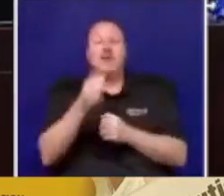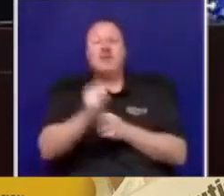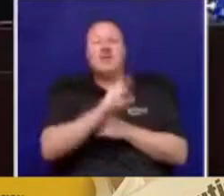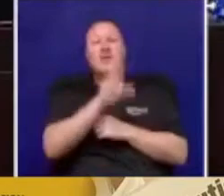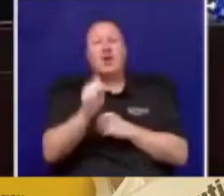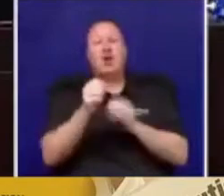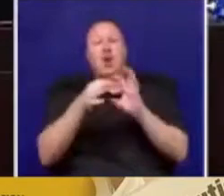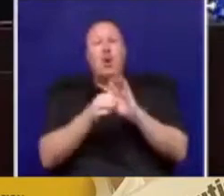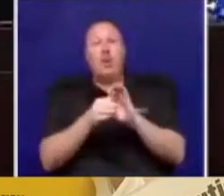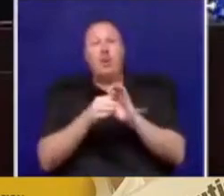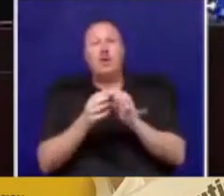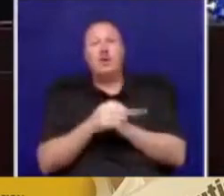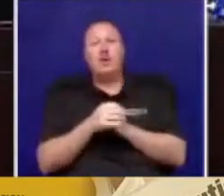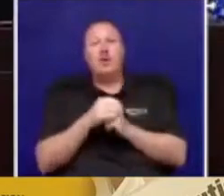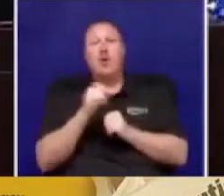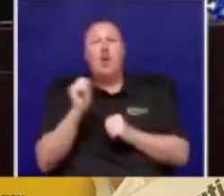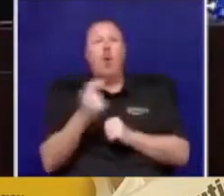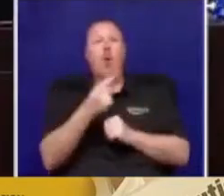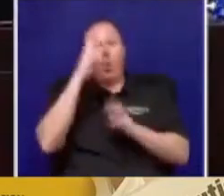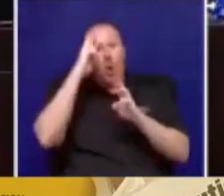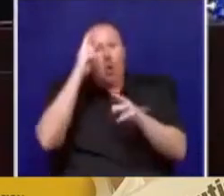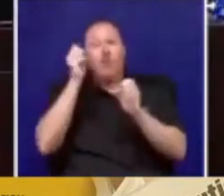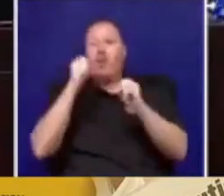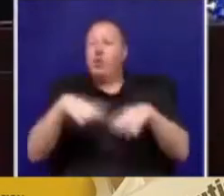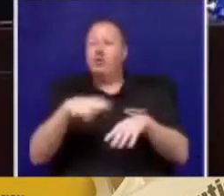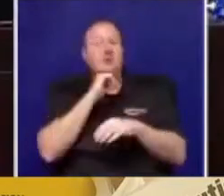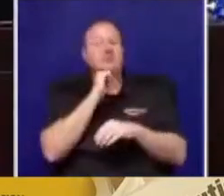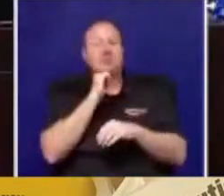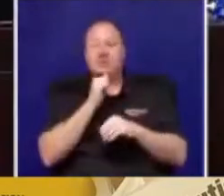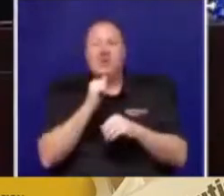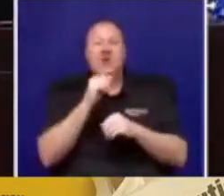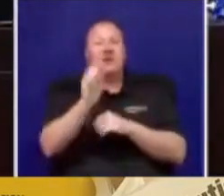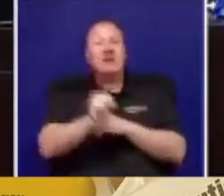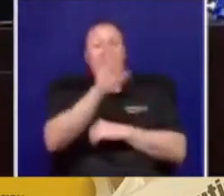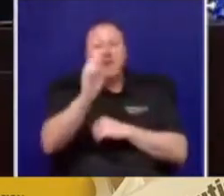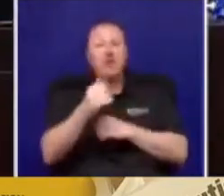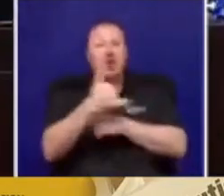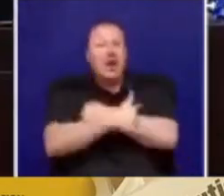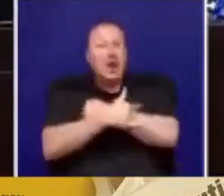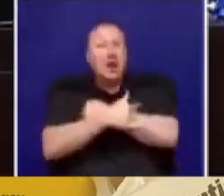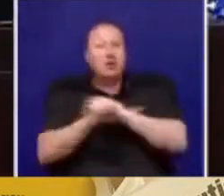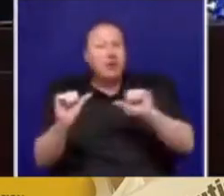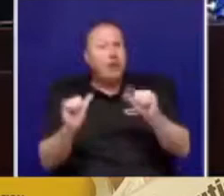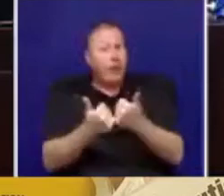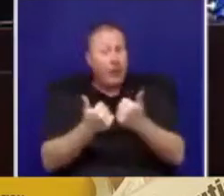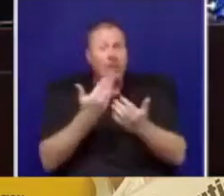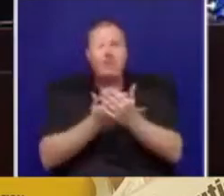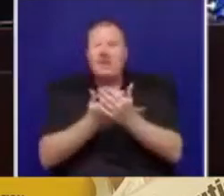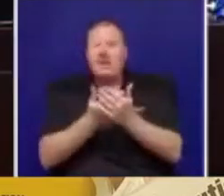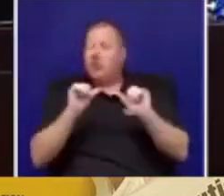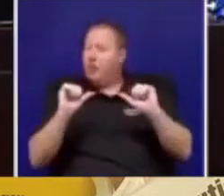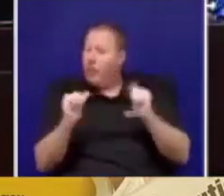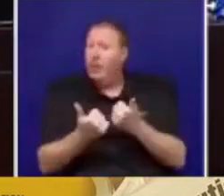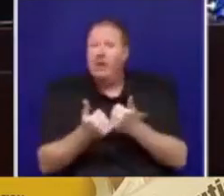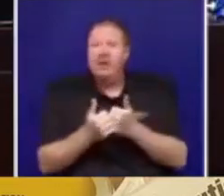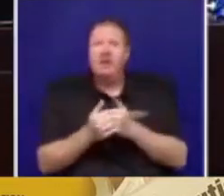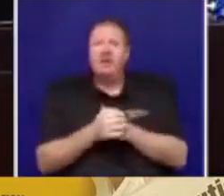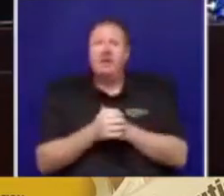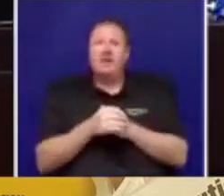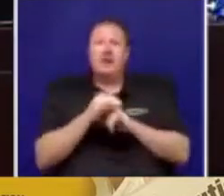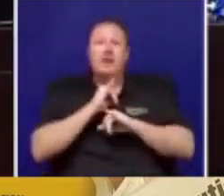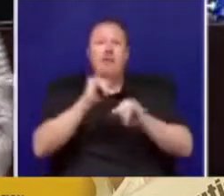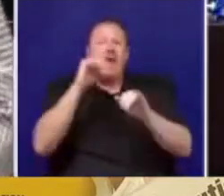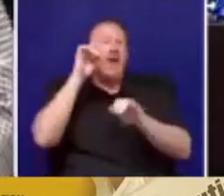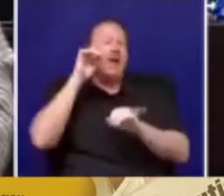that not all hope is lost. South Africa is a great country with great potential that is let down by a